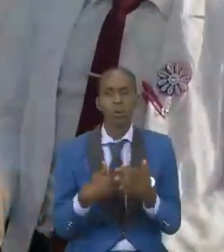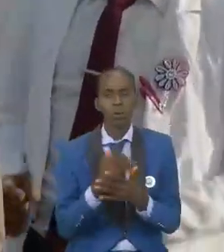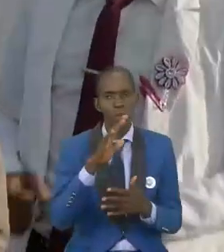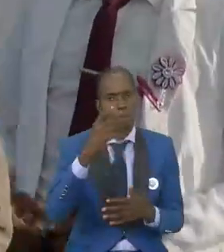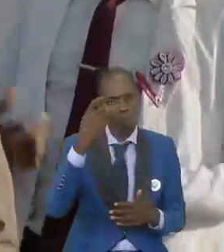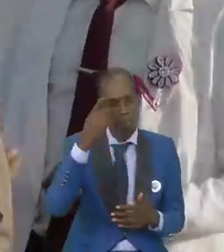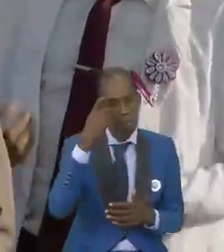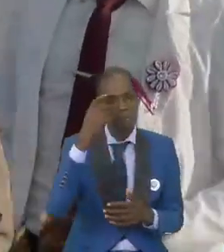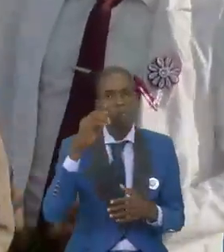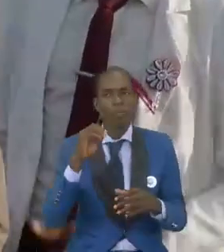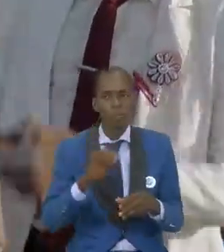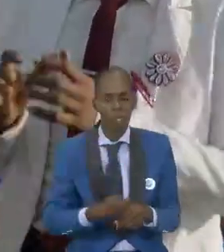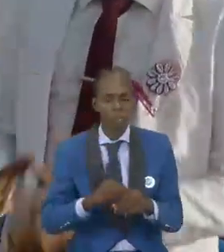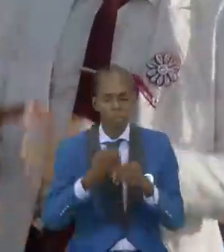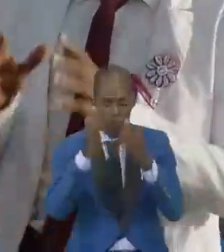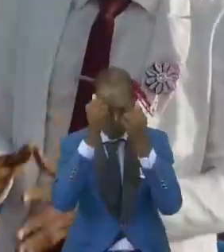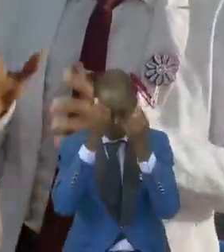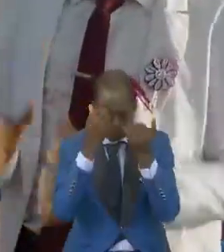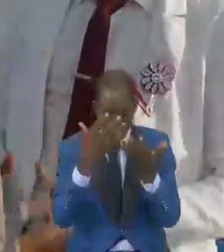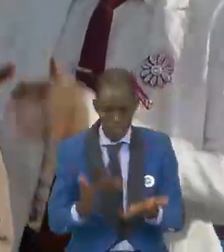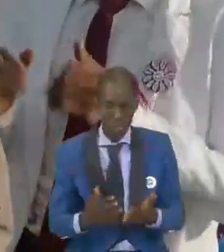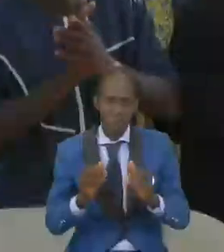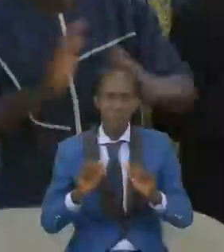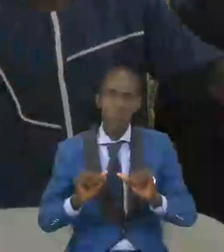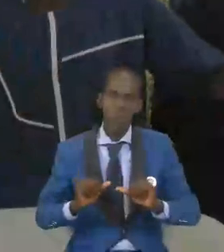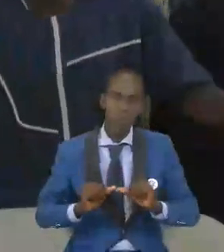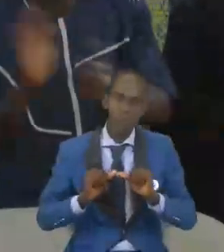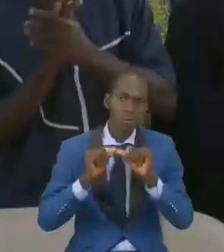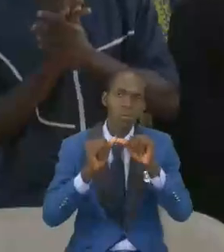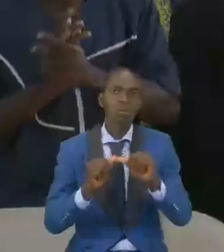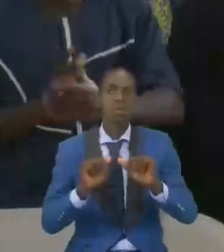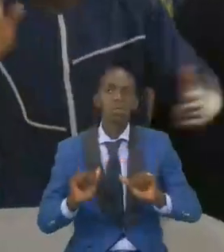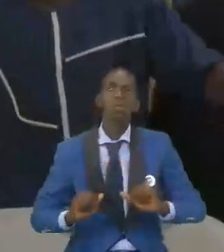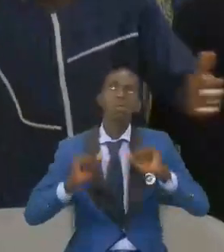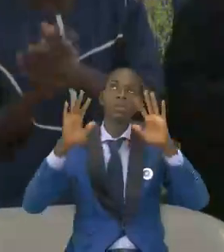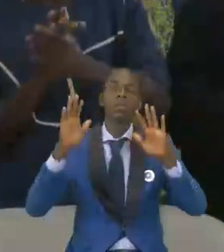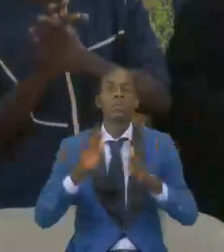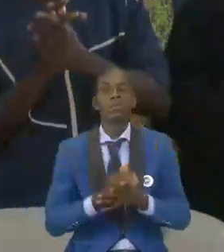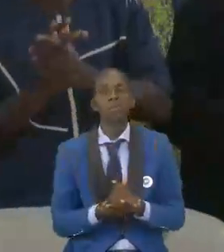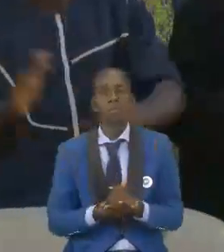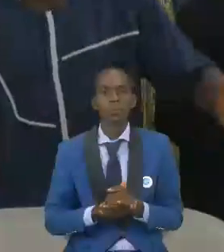in submissive, steadfast dedication.